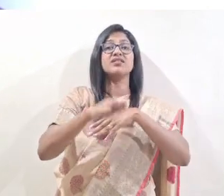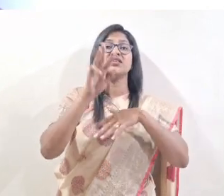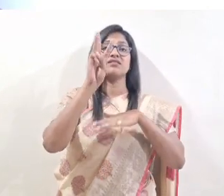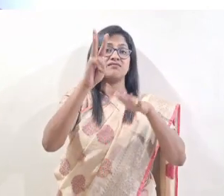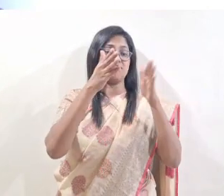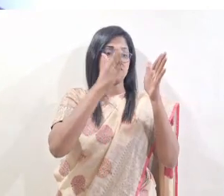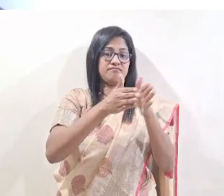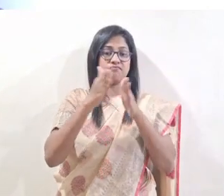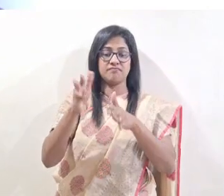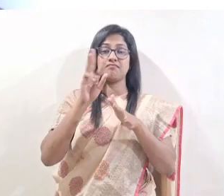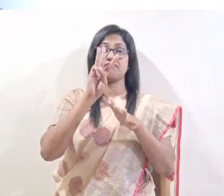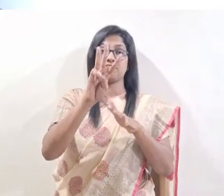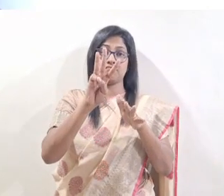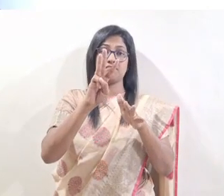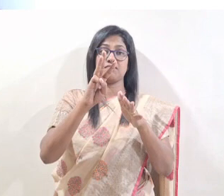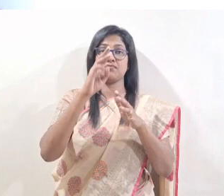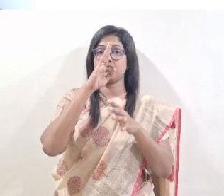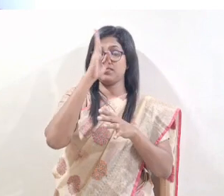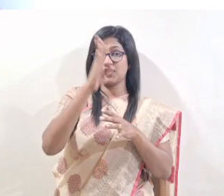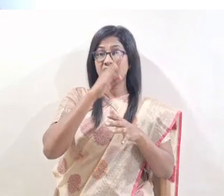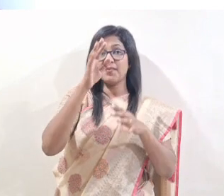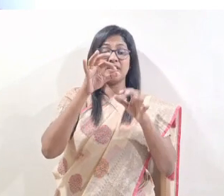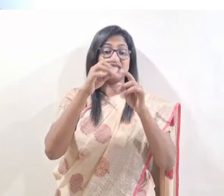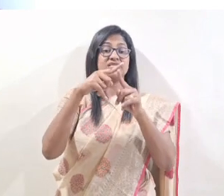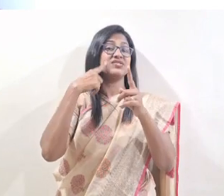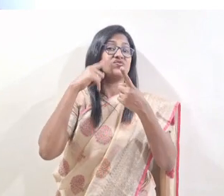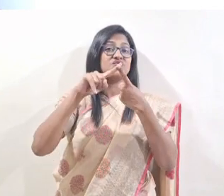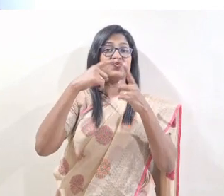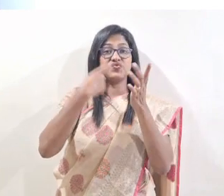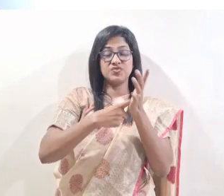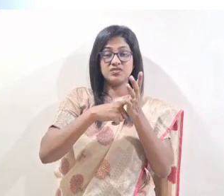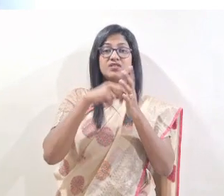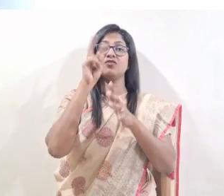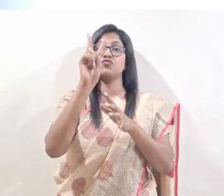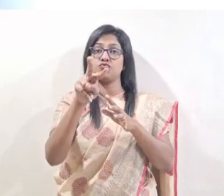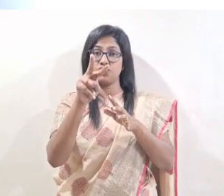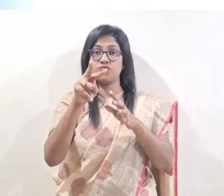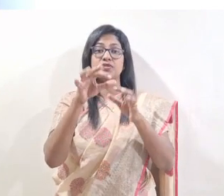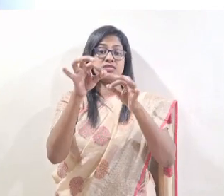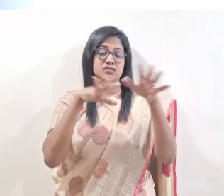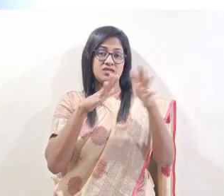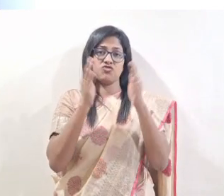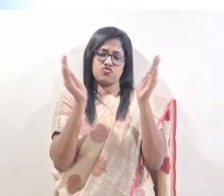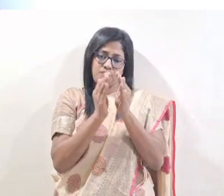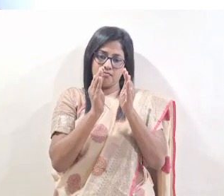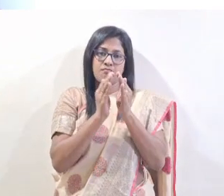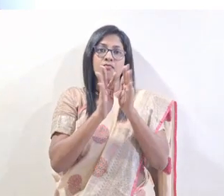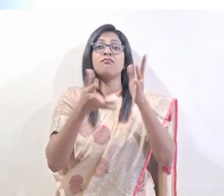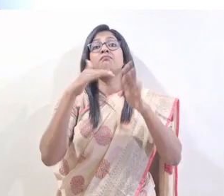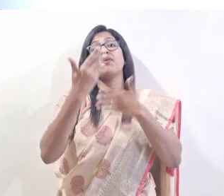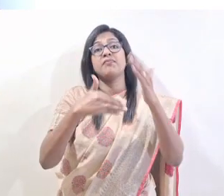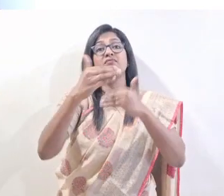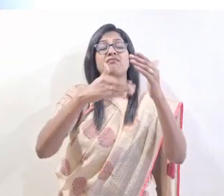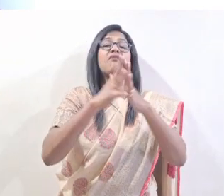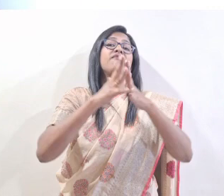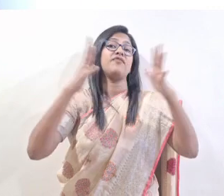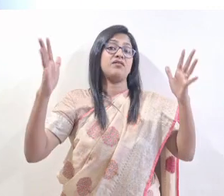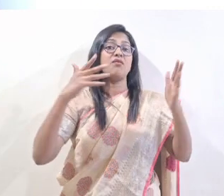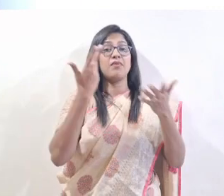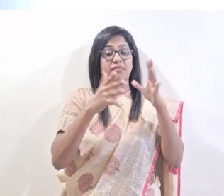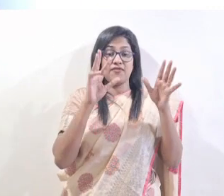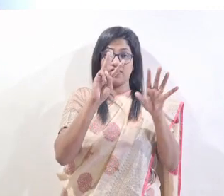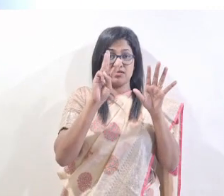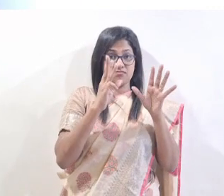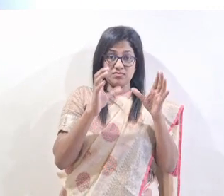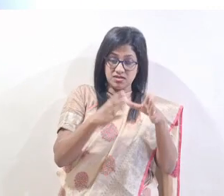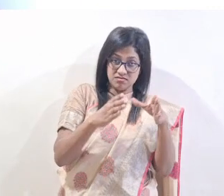trains. We do not know which of these tier 2 cities subsequently will become a tier 1 and will have a 6-car